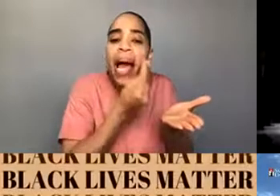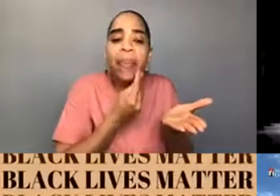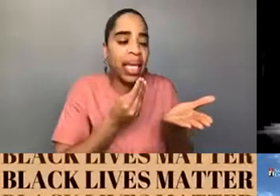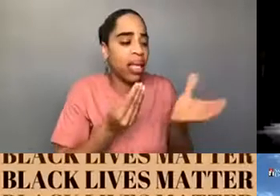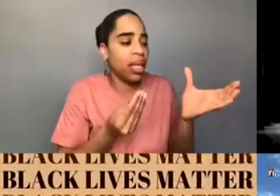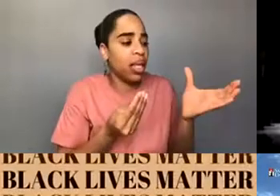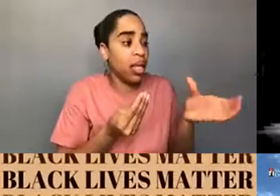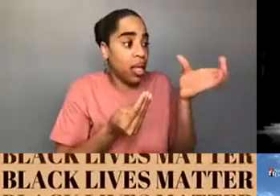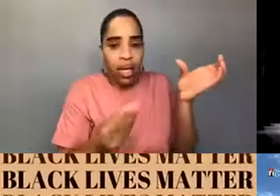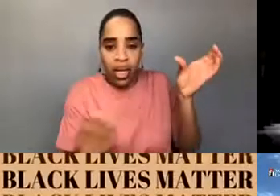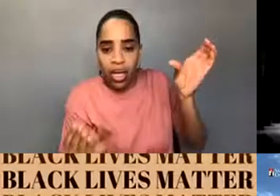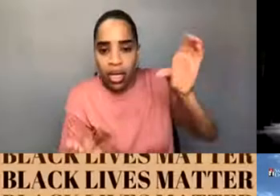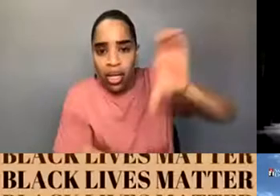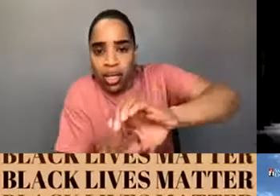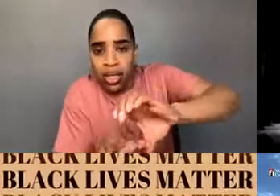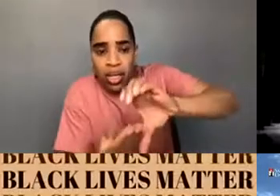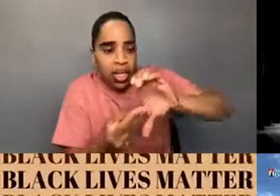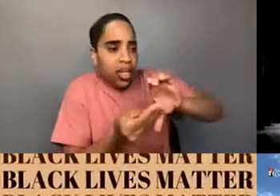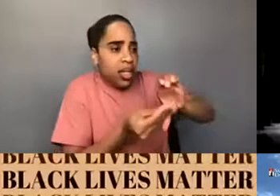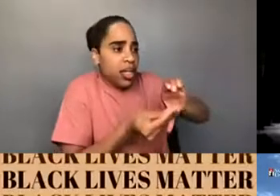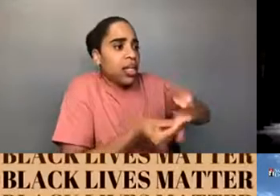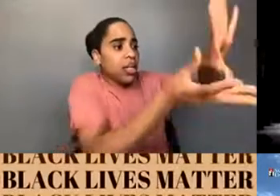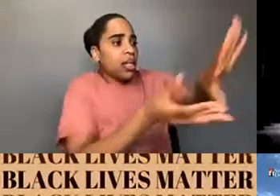the spider, I put it outside,